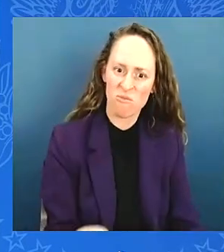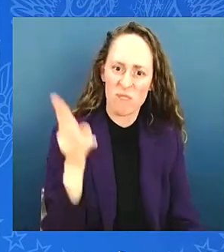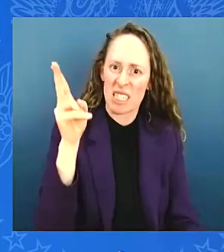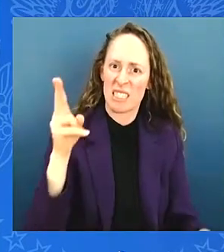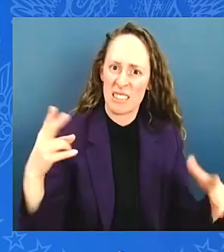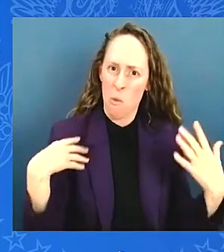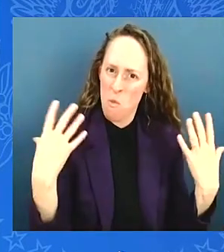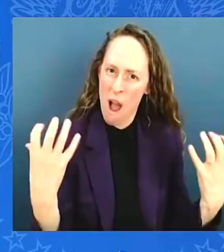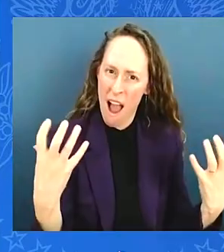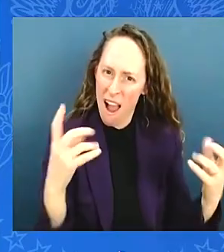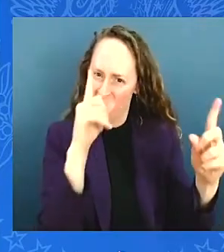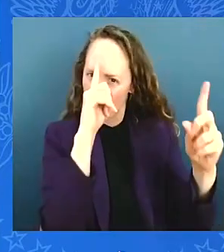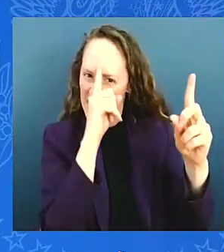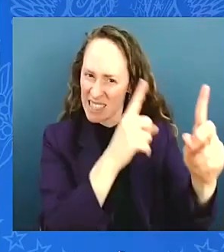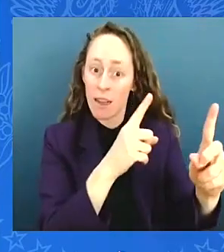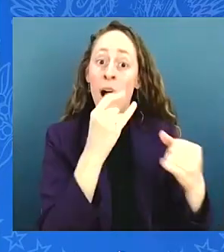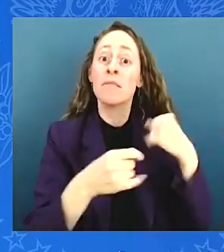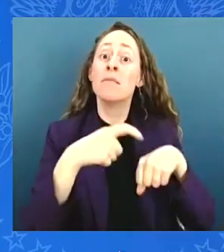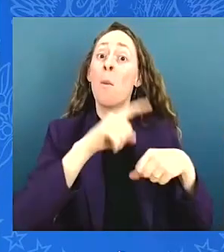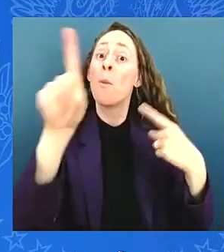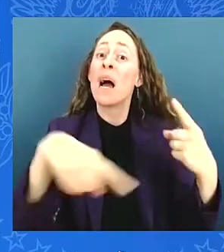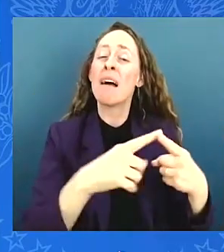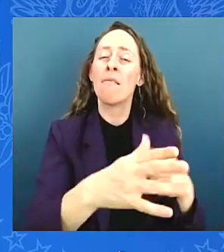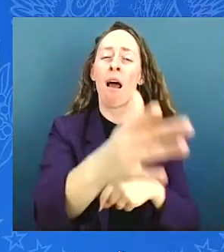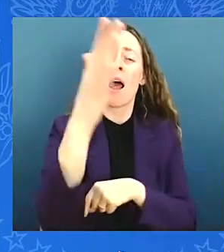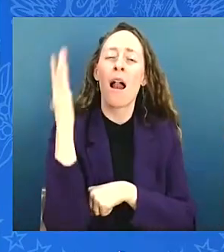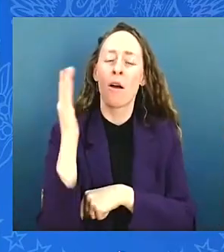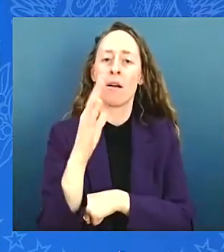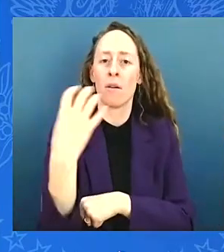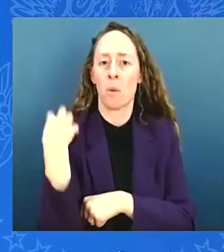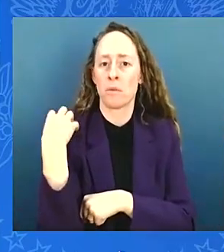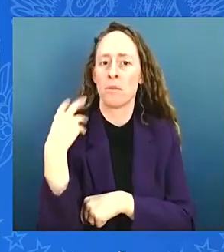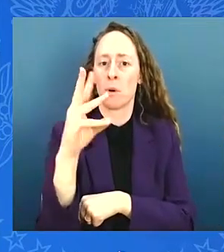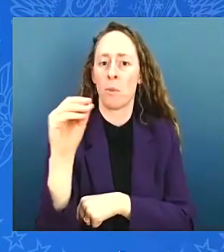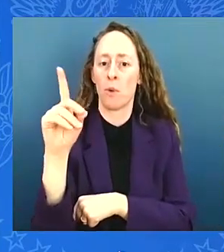not lost on any of us. The enormity of our season coming up